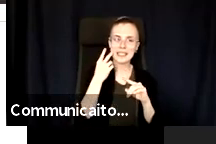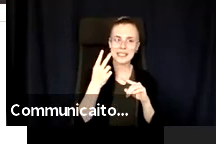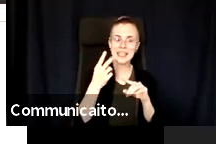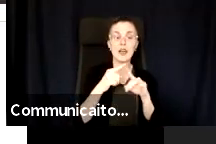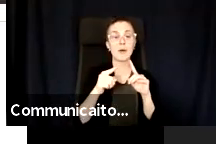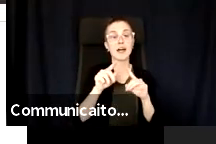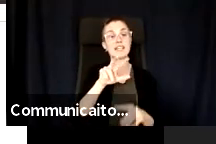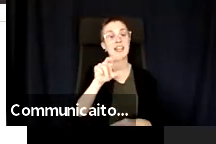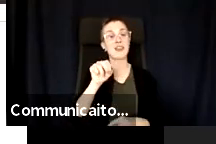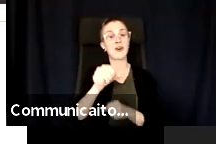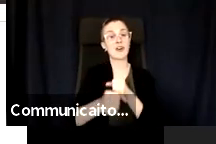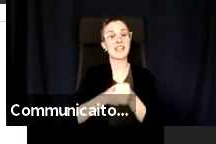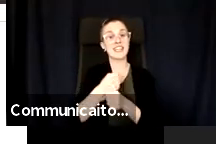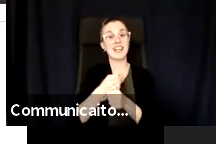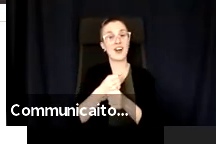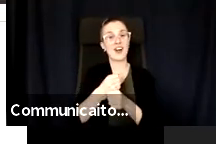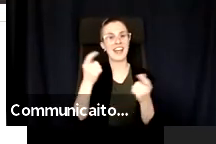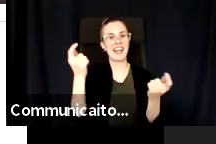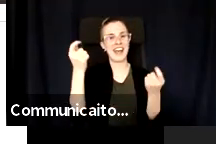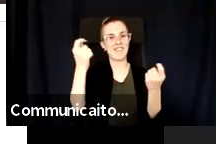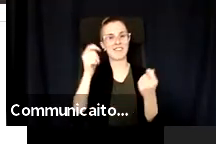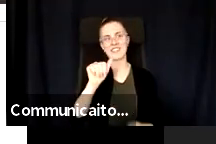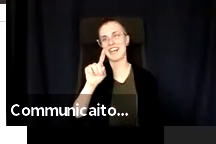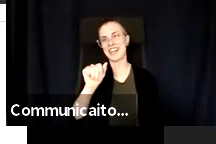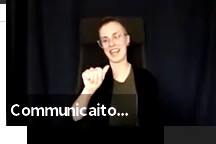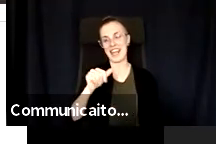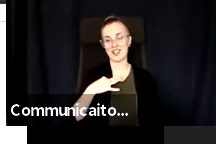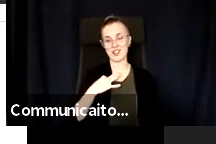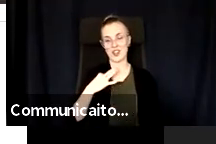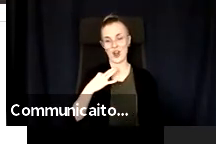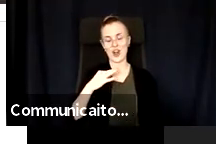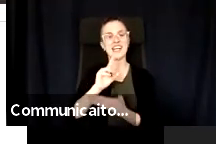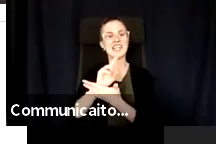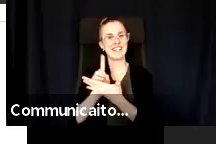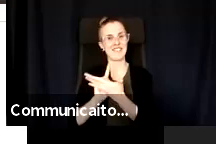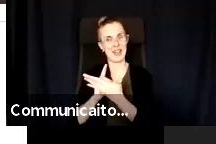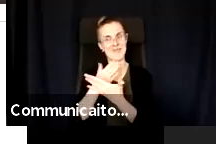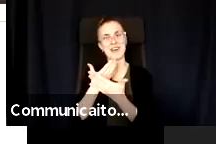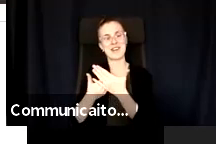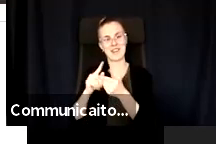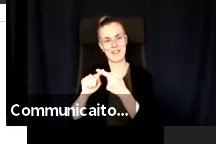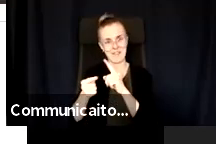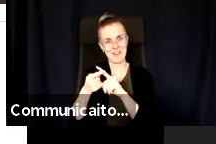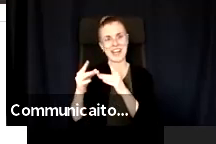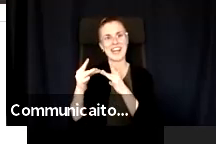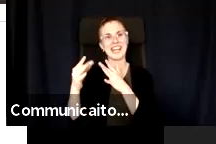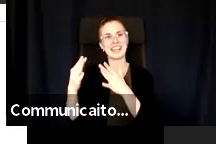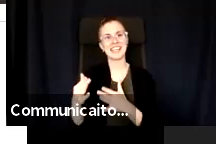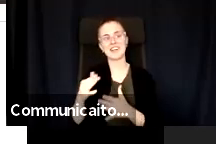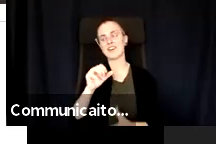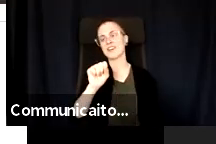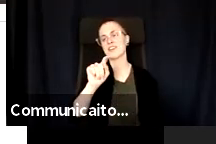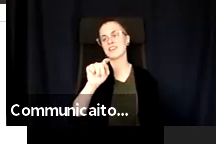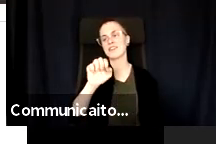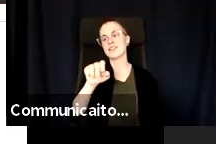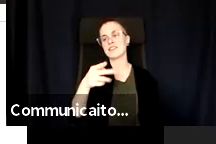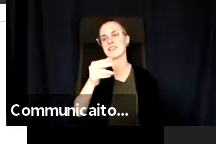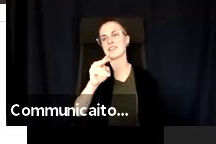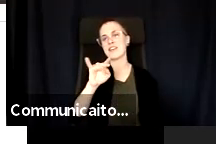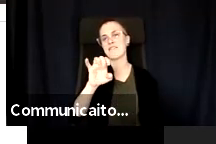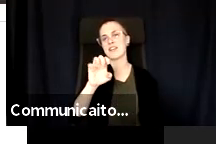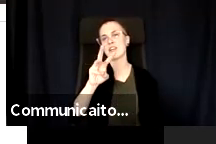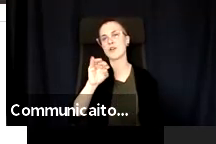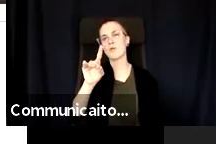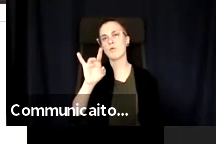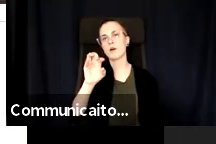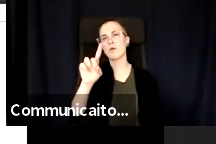anniversary ADA shirt designed by a good friend and leader in the disability rights community, Stephanie Woodward and Ann Dart